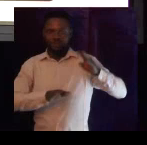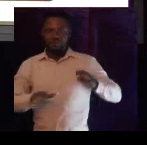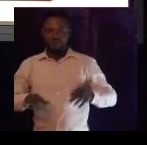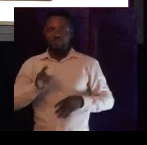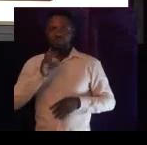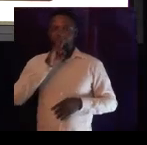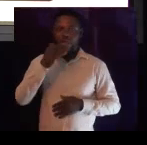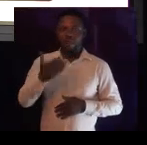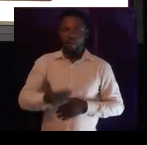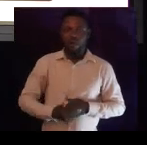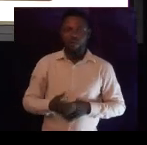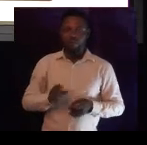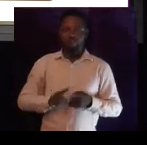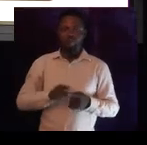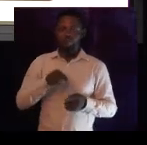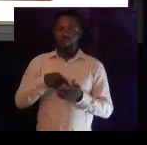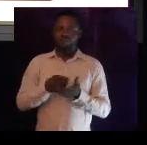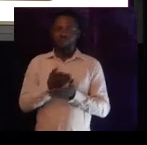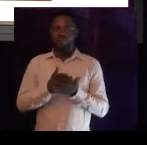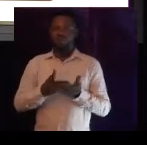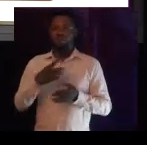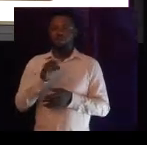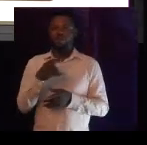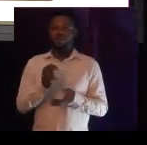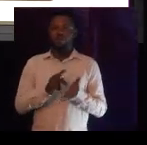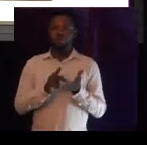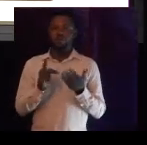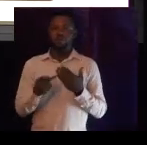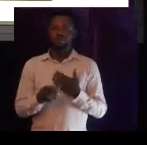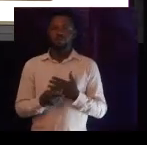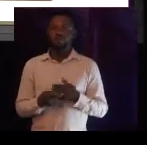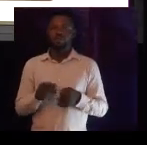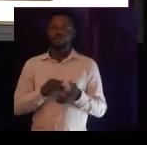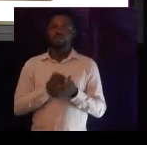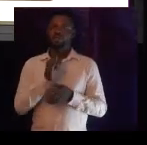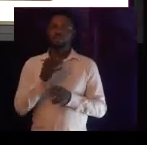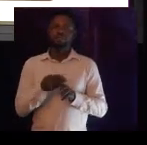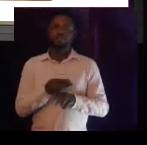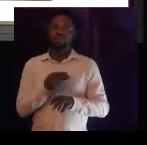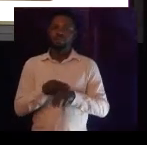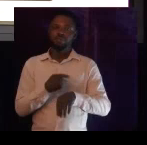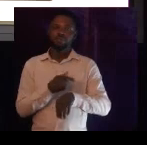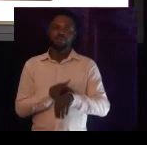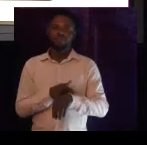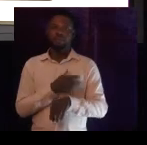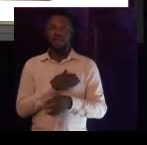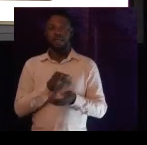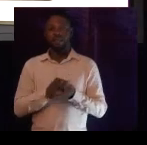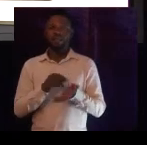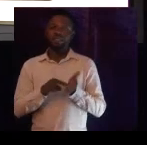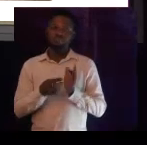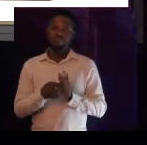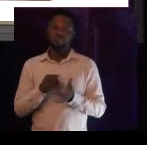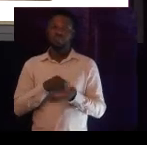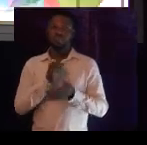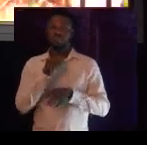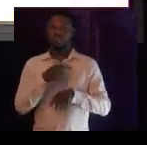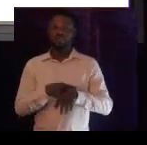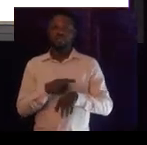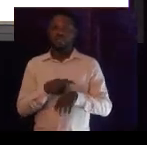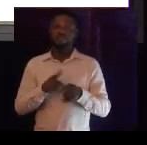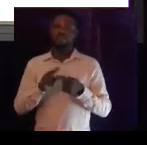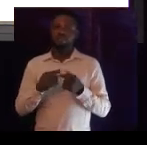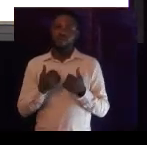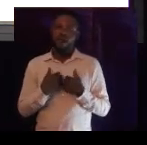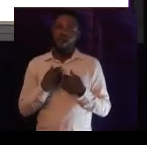Hello children, you are welcome to this segment of the program. It is mathematics time, and that